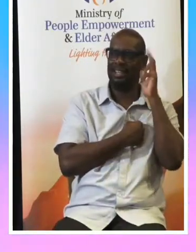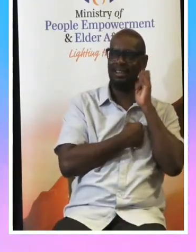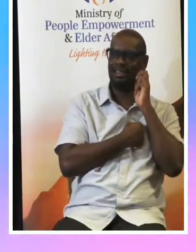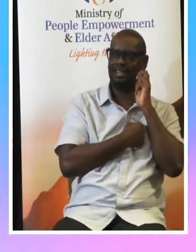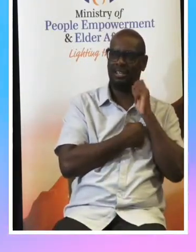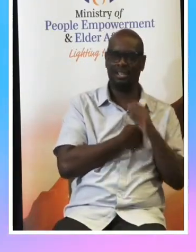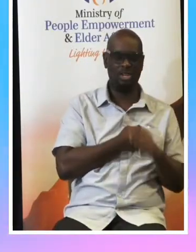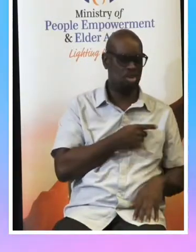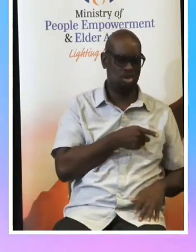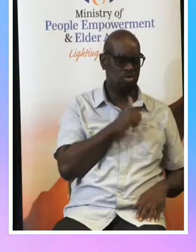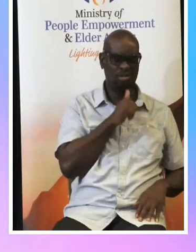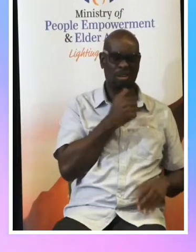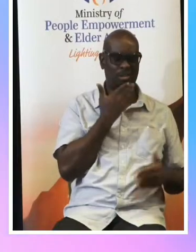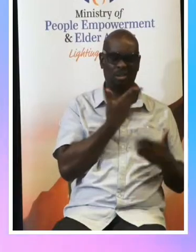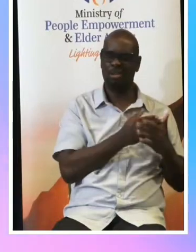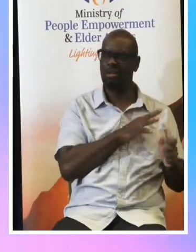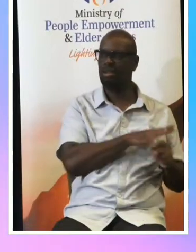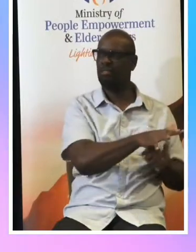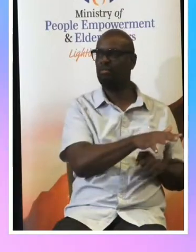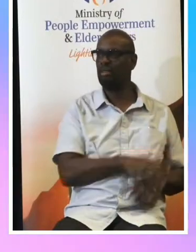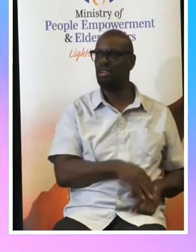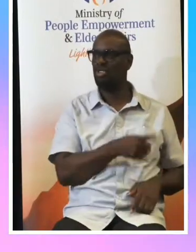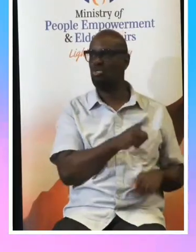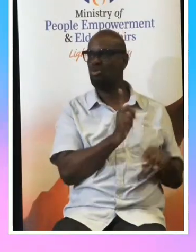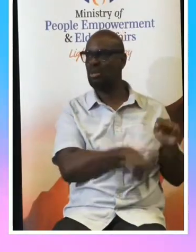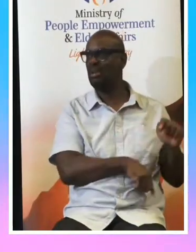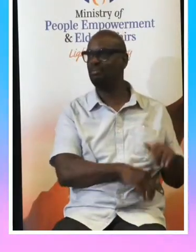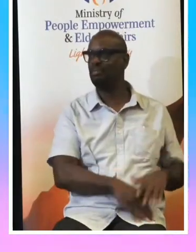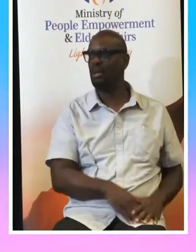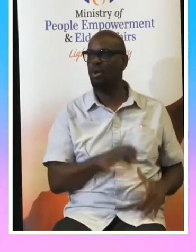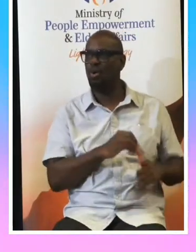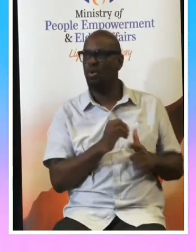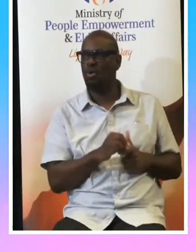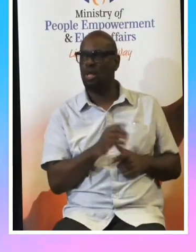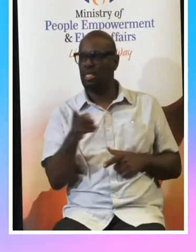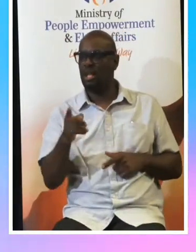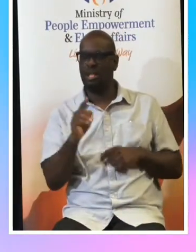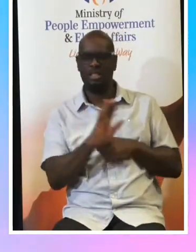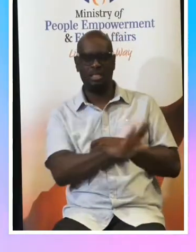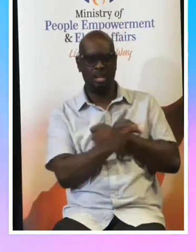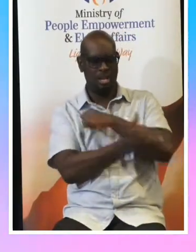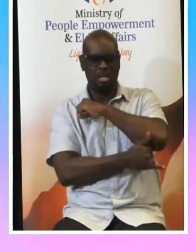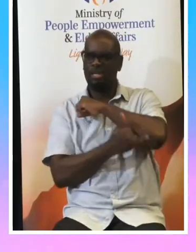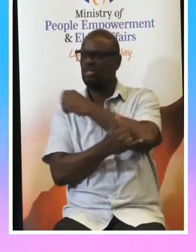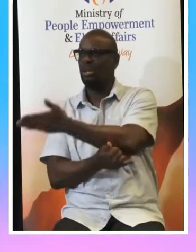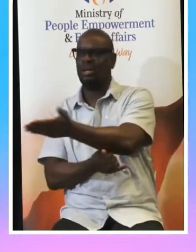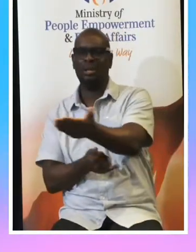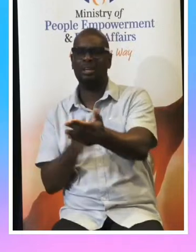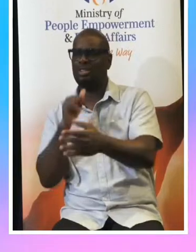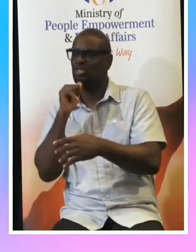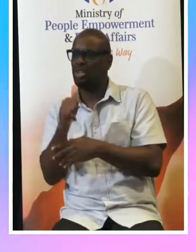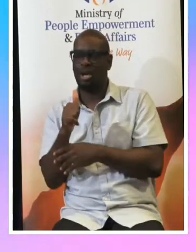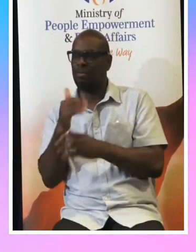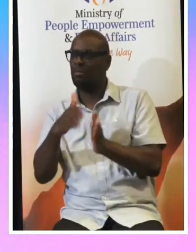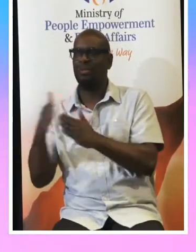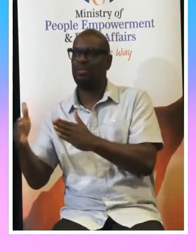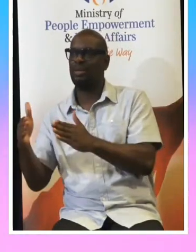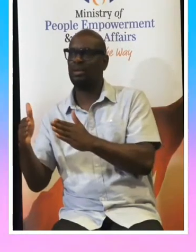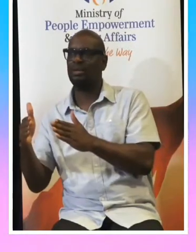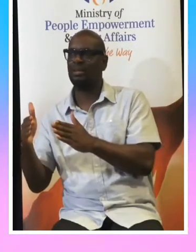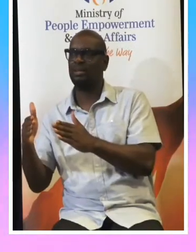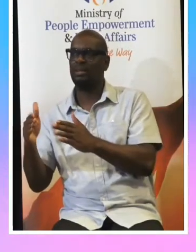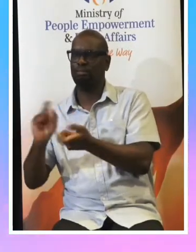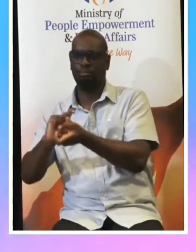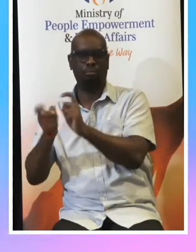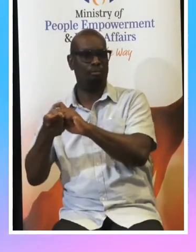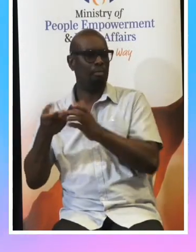how they're just not good enough, how their country is not prepared to make space for their capacity and contribution, how